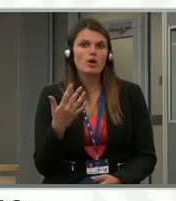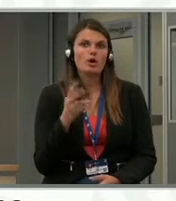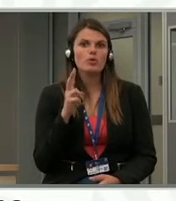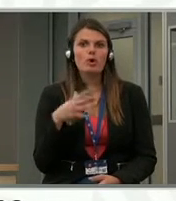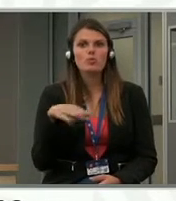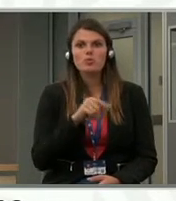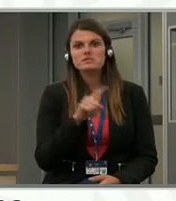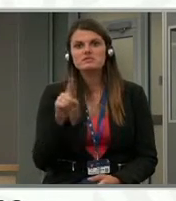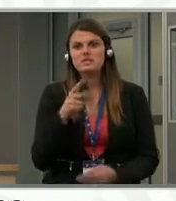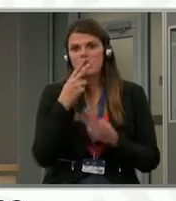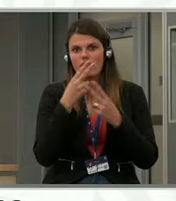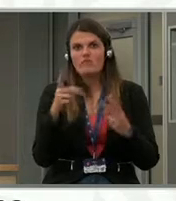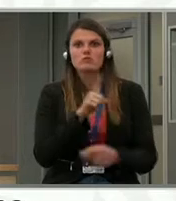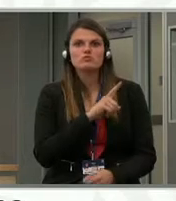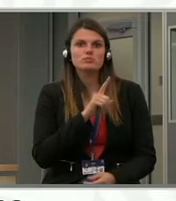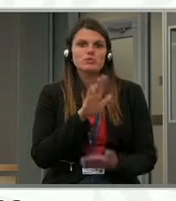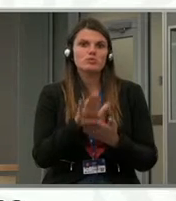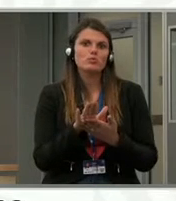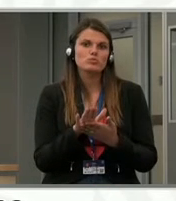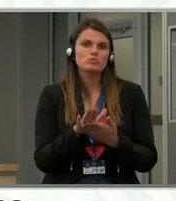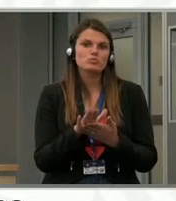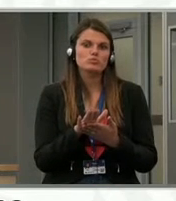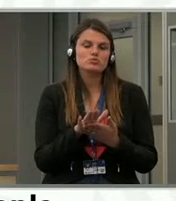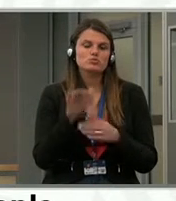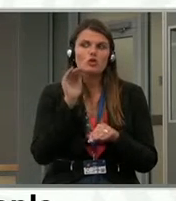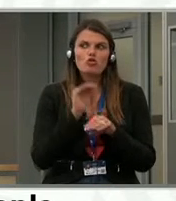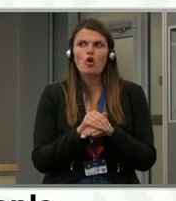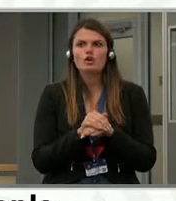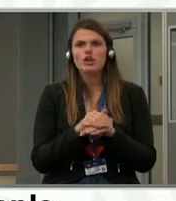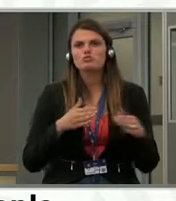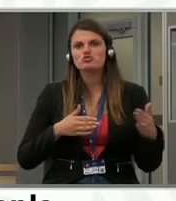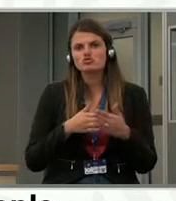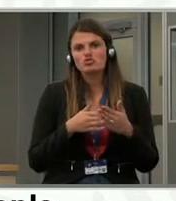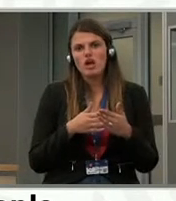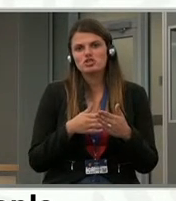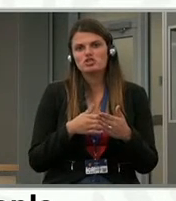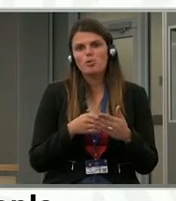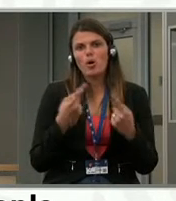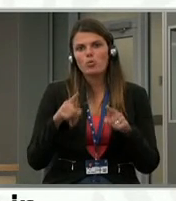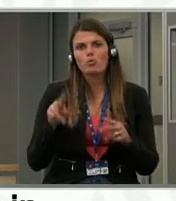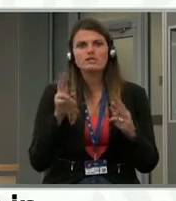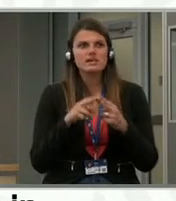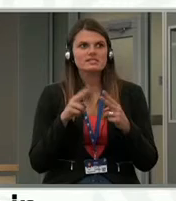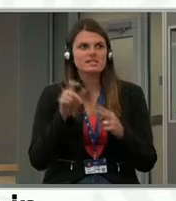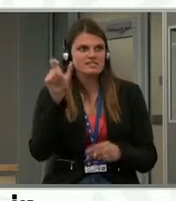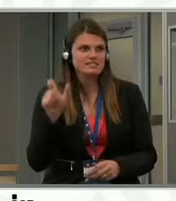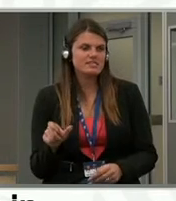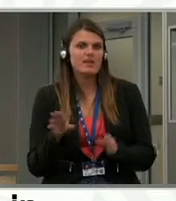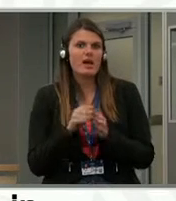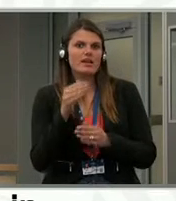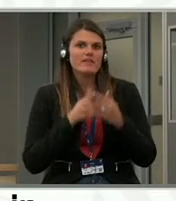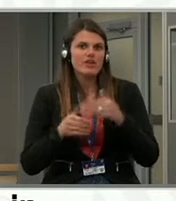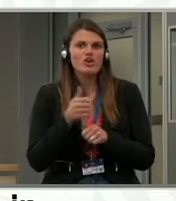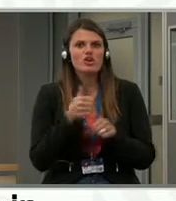obstacles and risks people with disabilities and children and women among them in particular face nowadays, because I know that colleagues